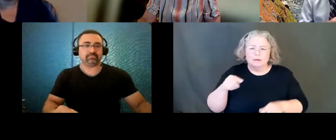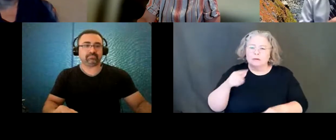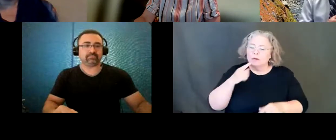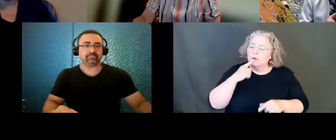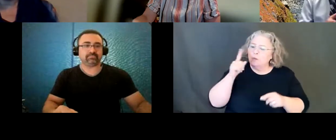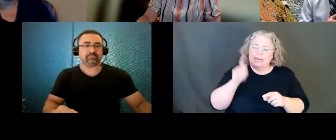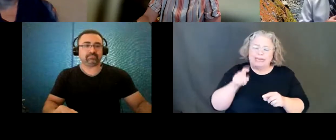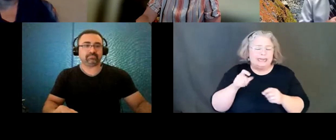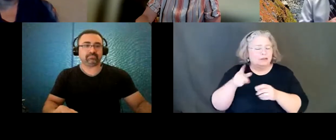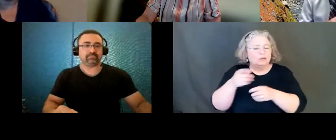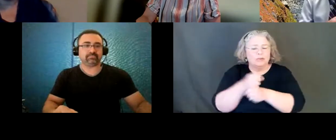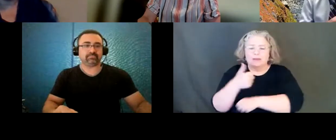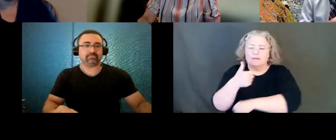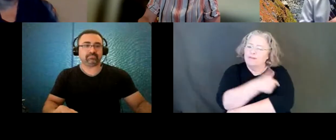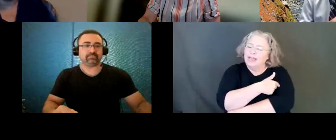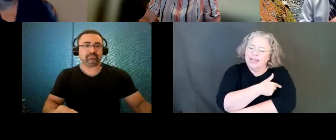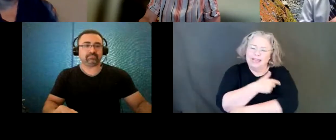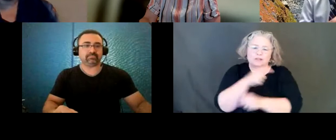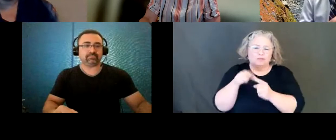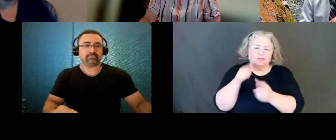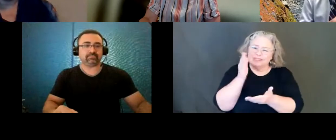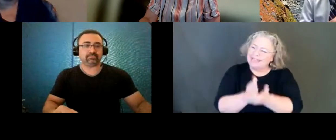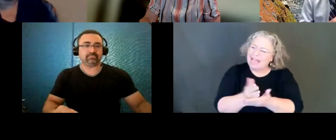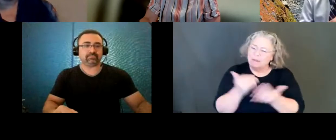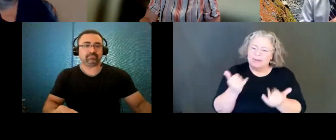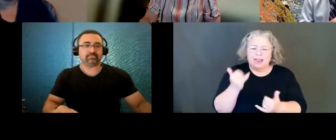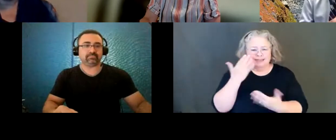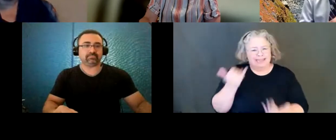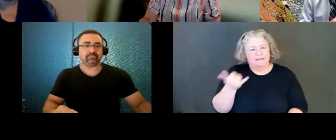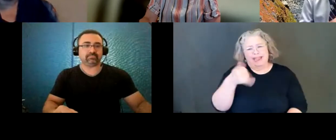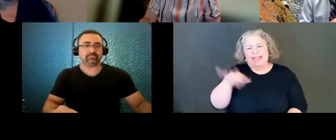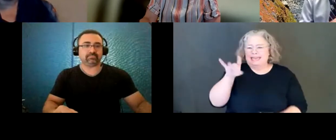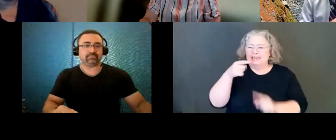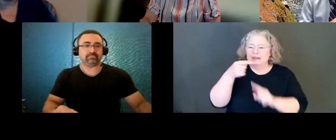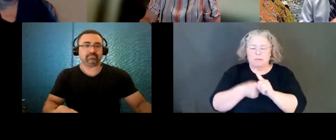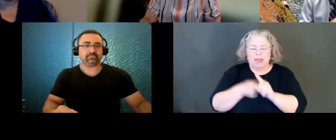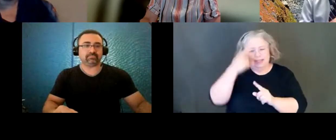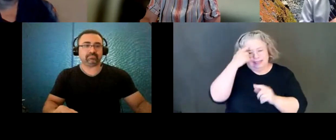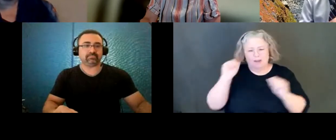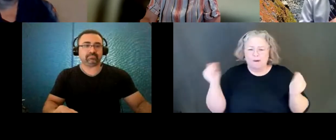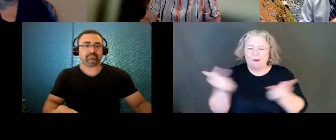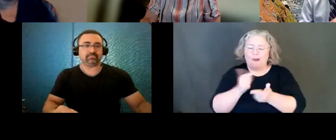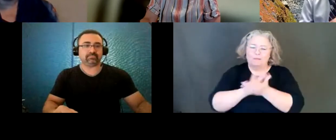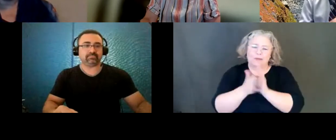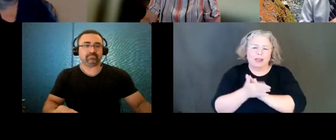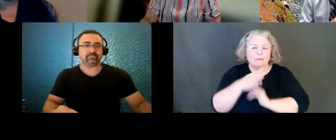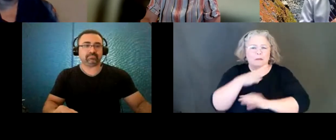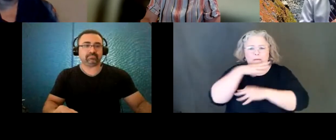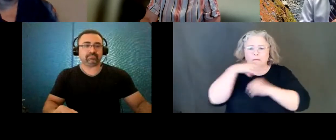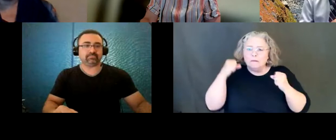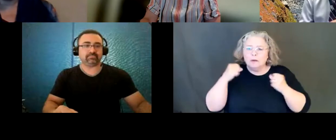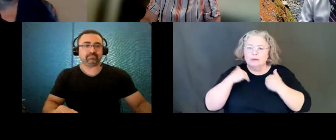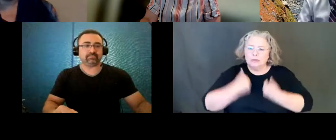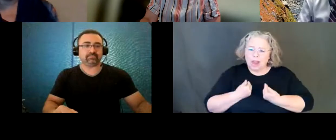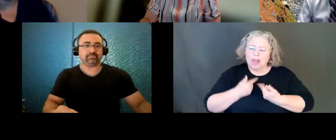thing, right? This has been 18 months. I think everyone's getting a little tired. And so let's get it over